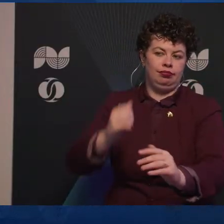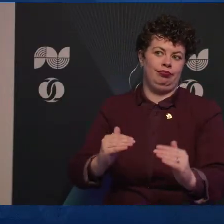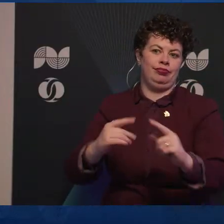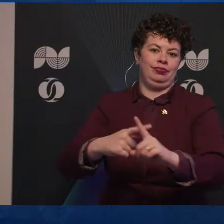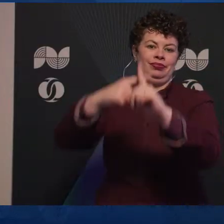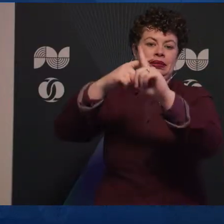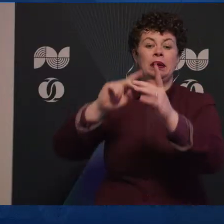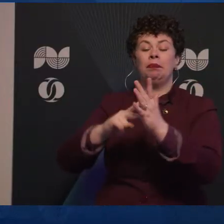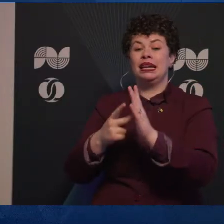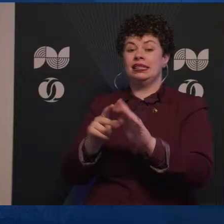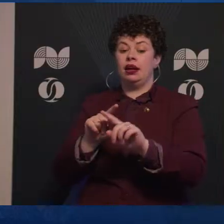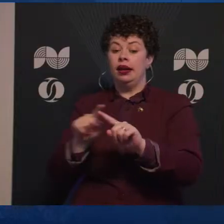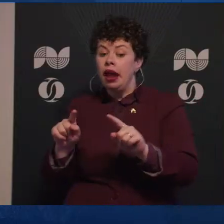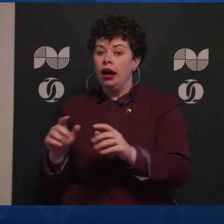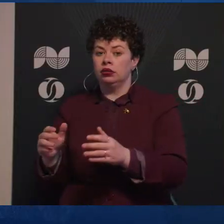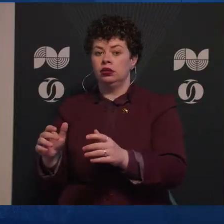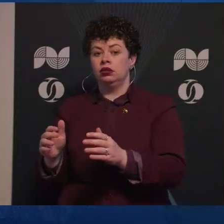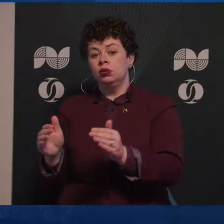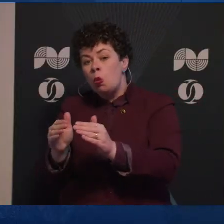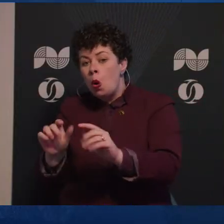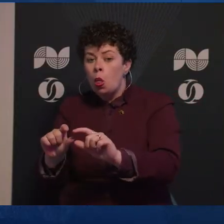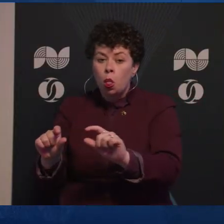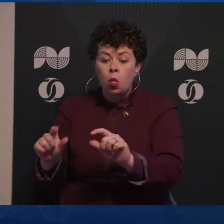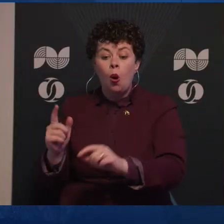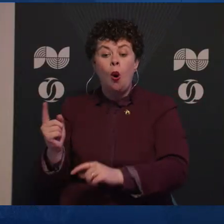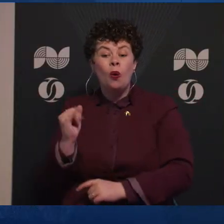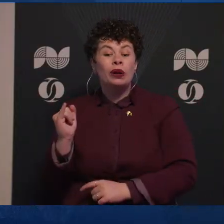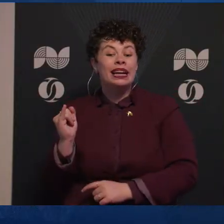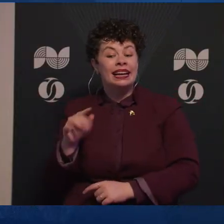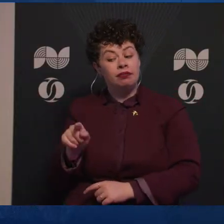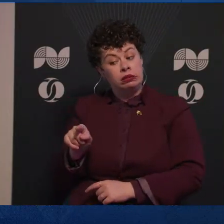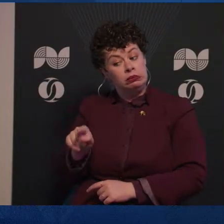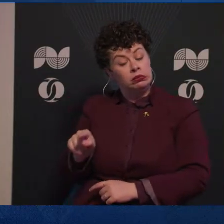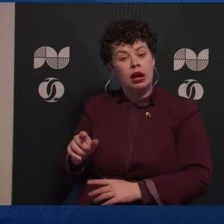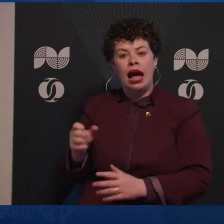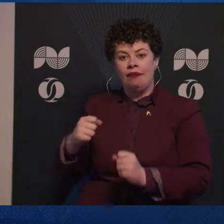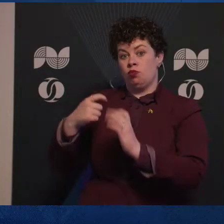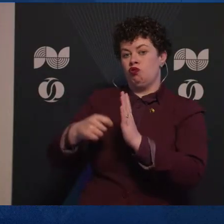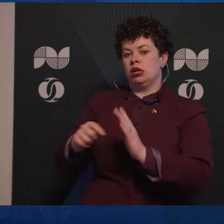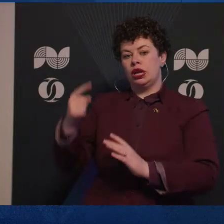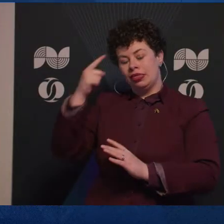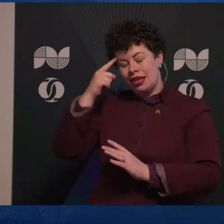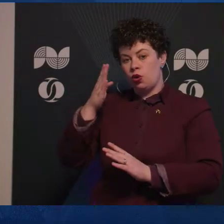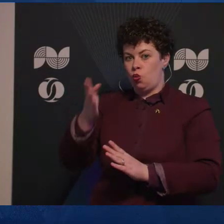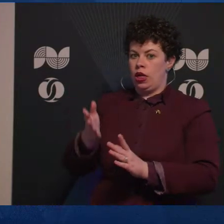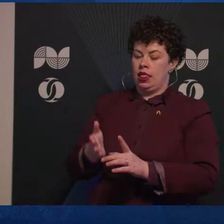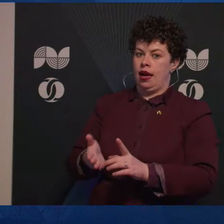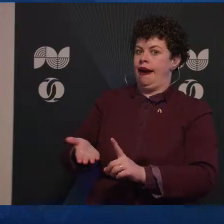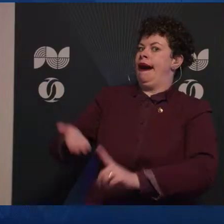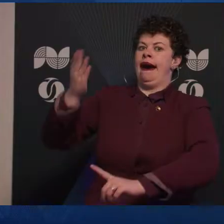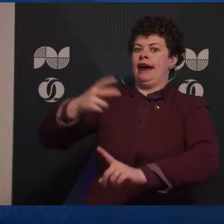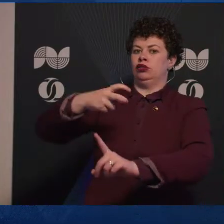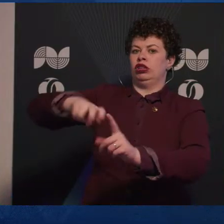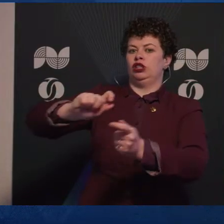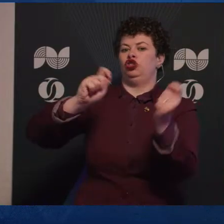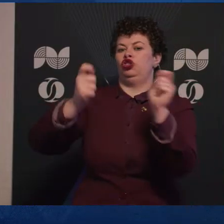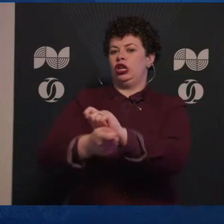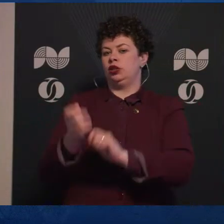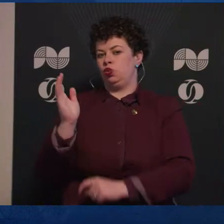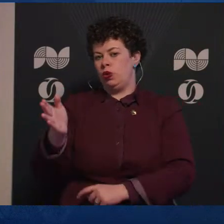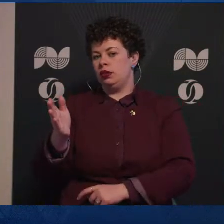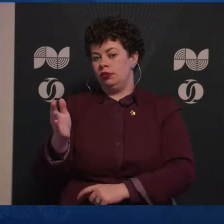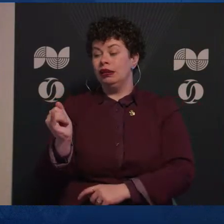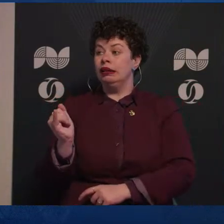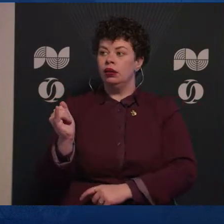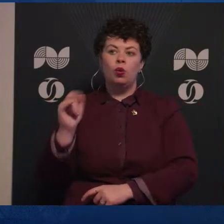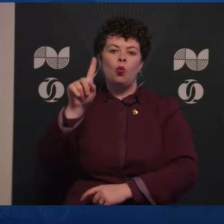pick the incumbents unless that particular incumbent has a project that creates high transition impact, for example, because it